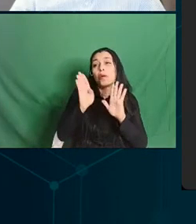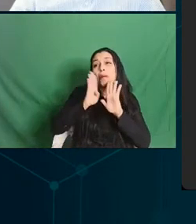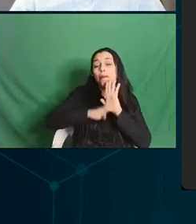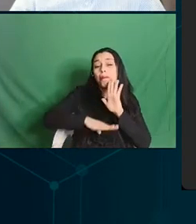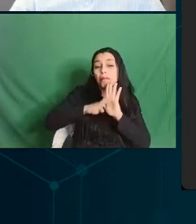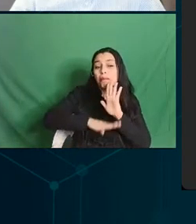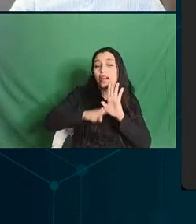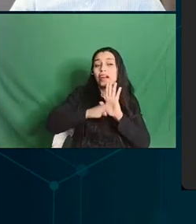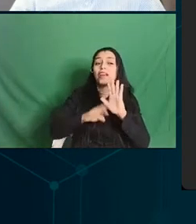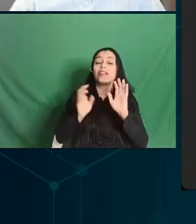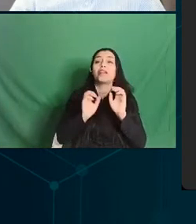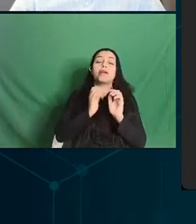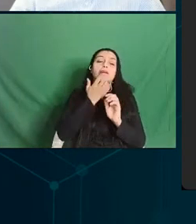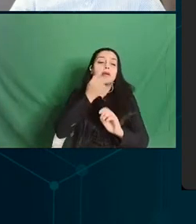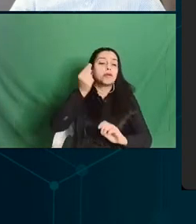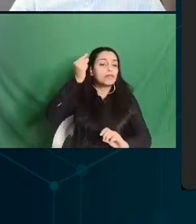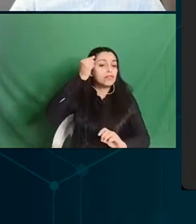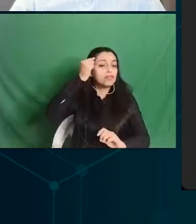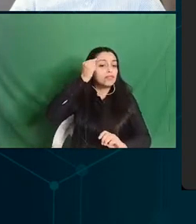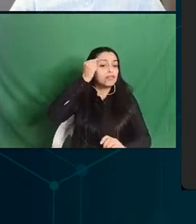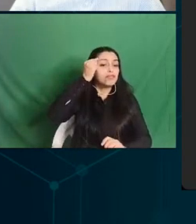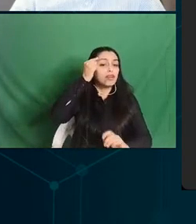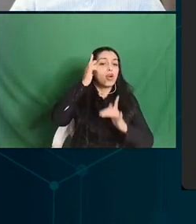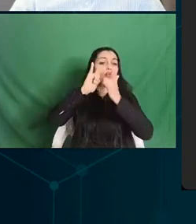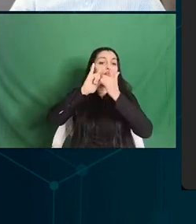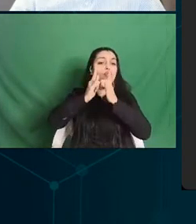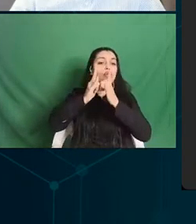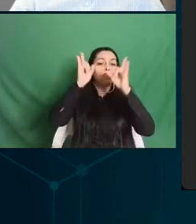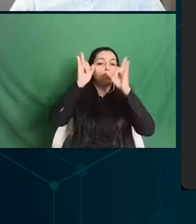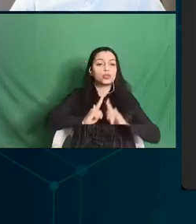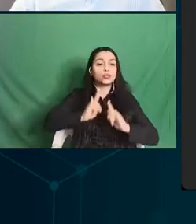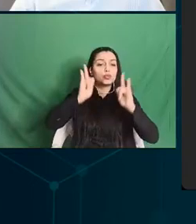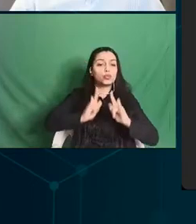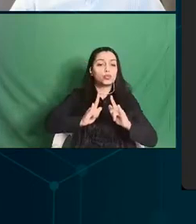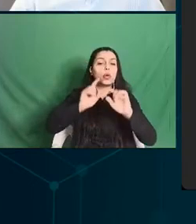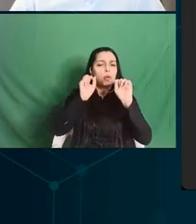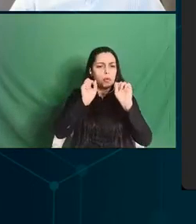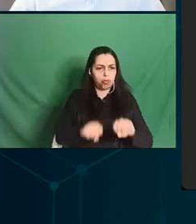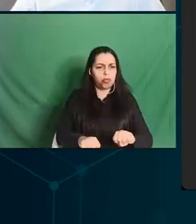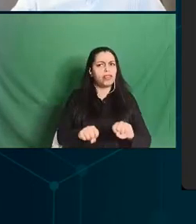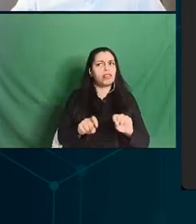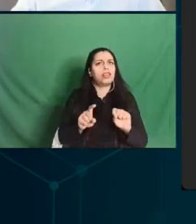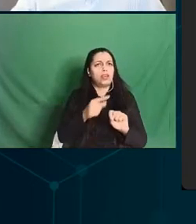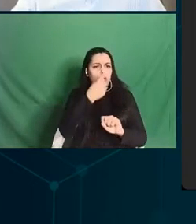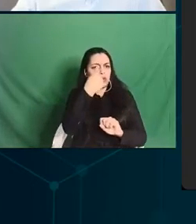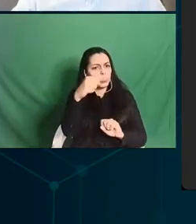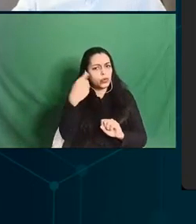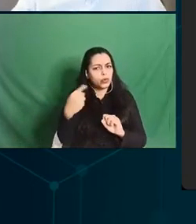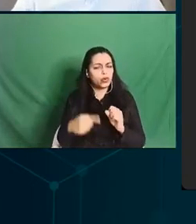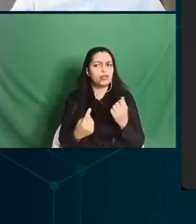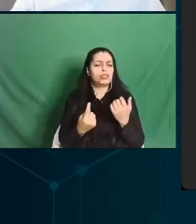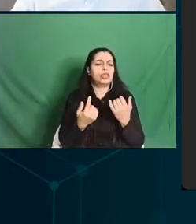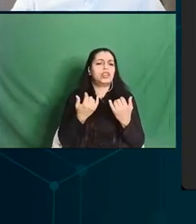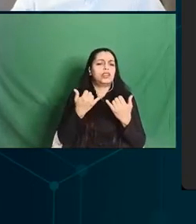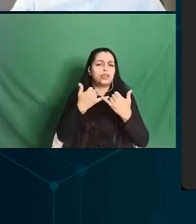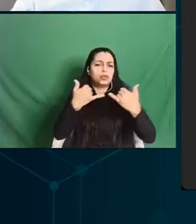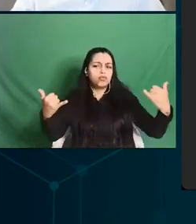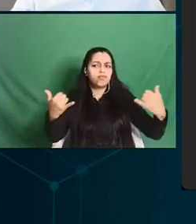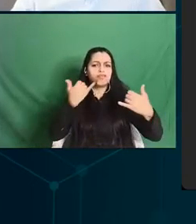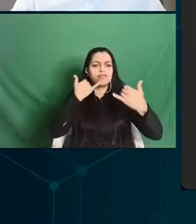communications technology into your product. And so, today, airplane engines are all